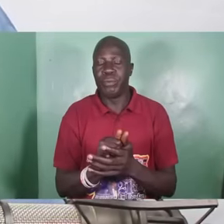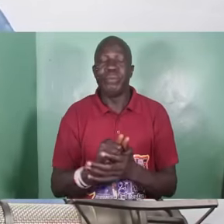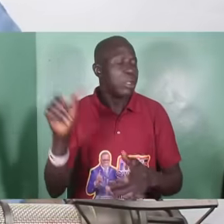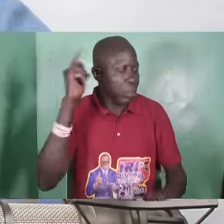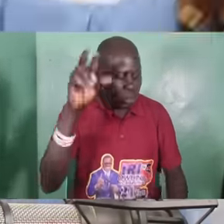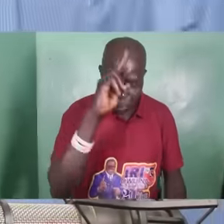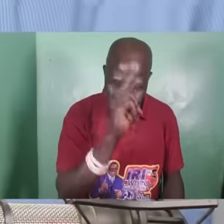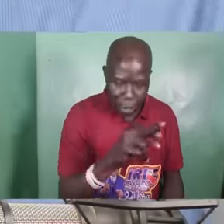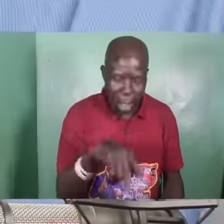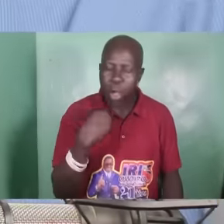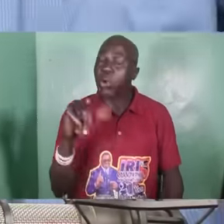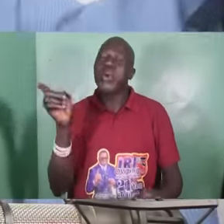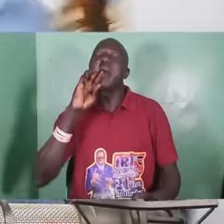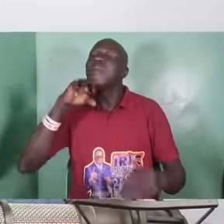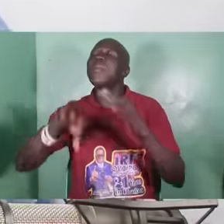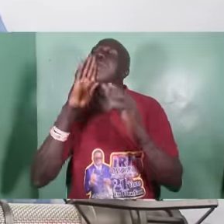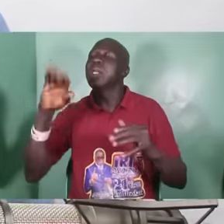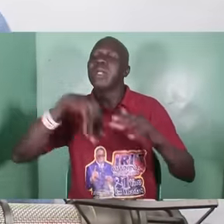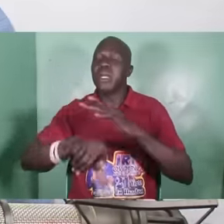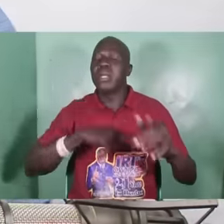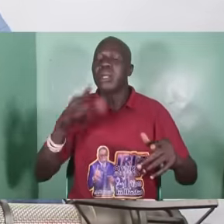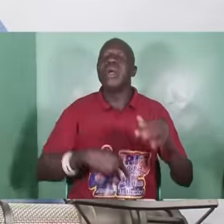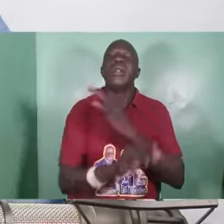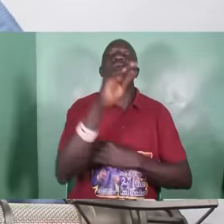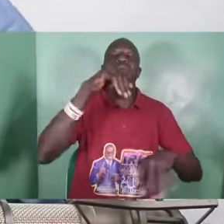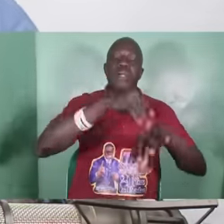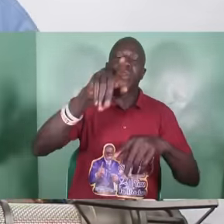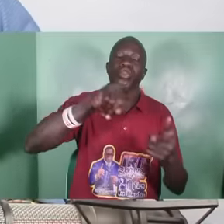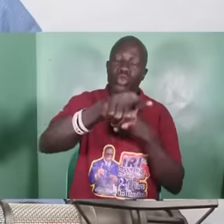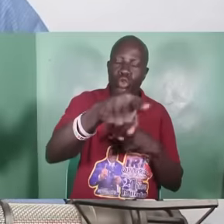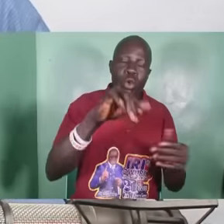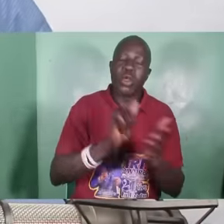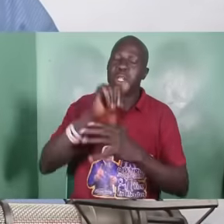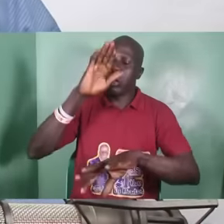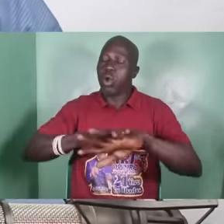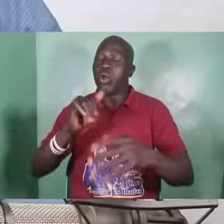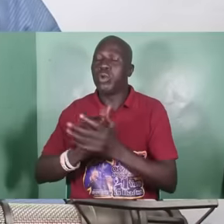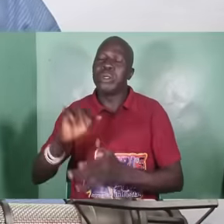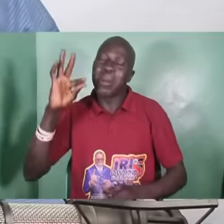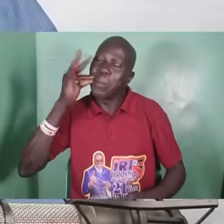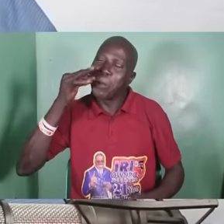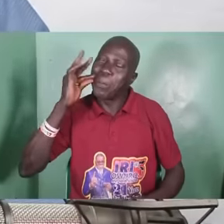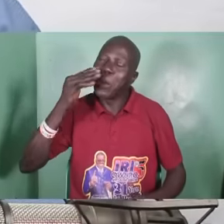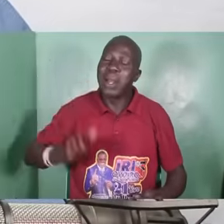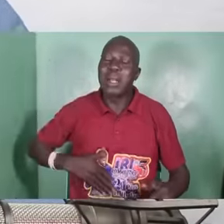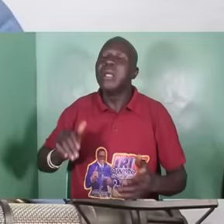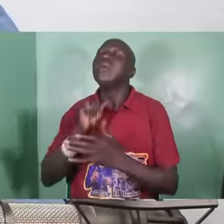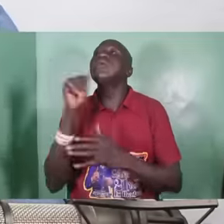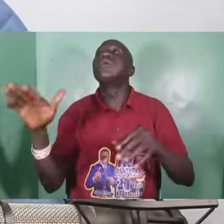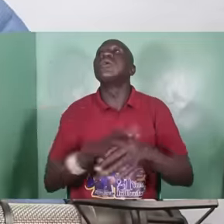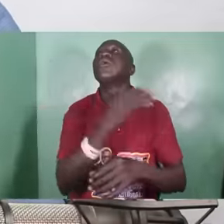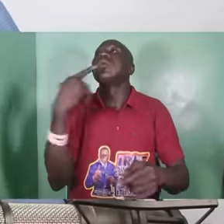powerful. Jesus, wherever you may be, the Lord sent me to you. The one they've called the barren is